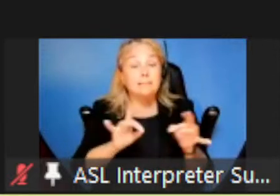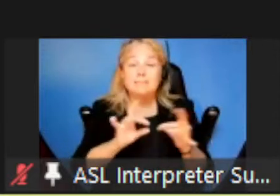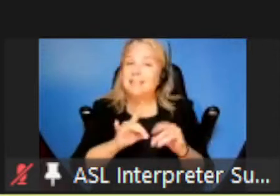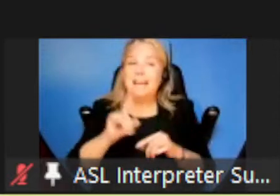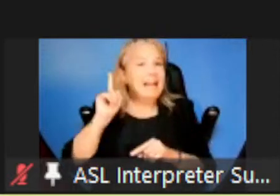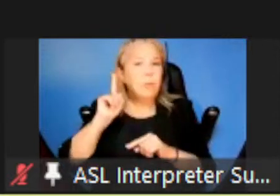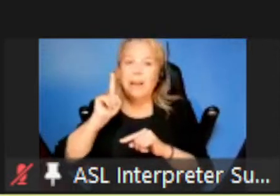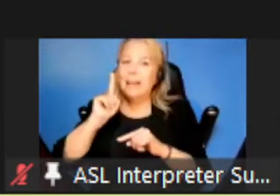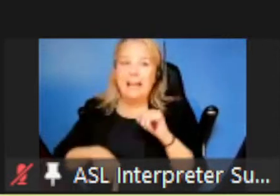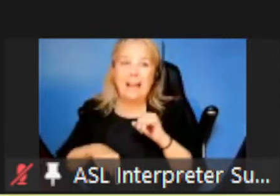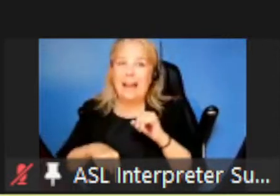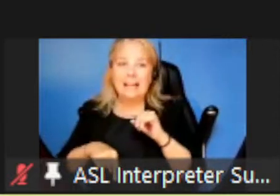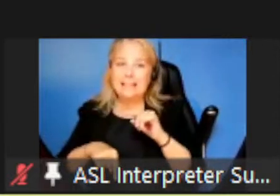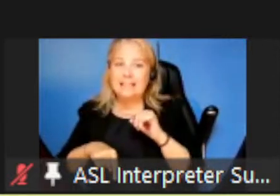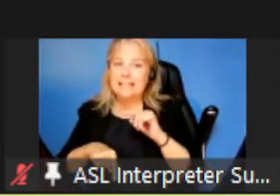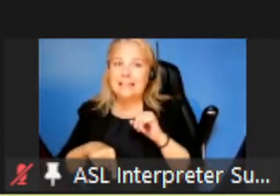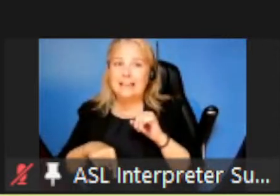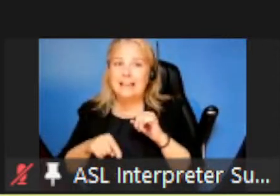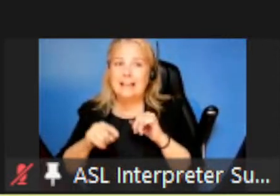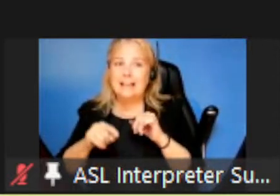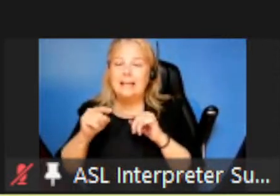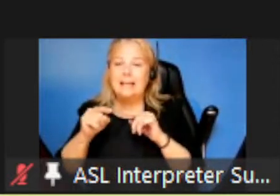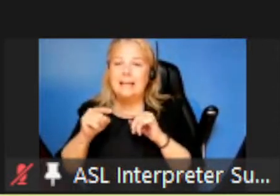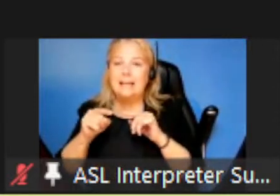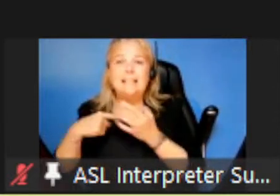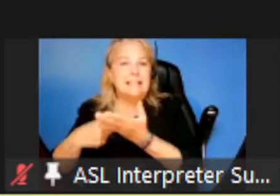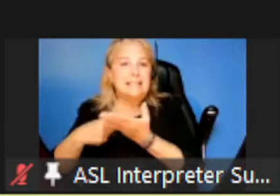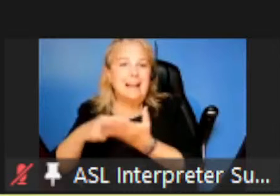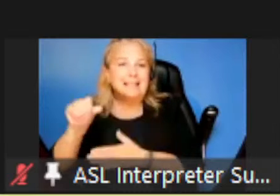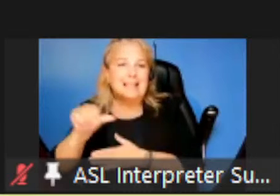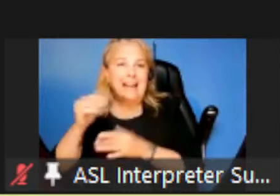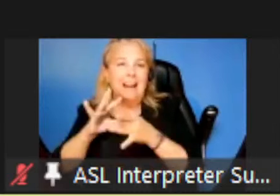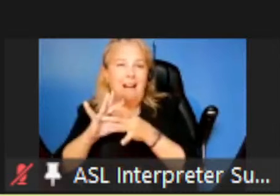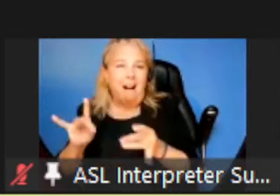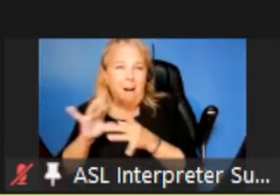comments outside the scope of this project.